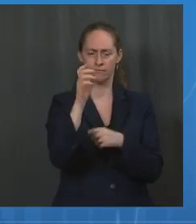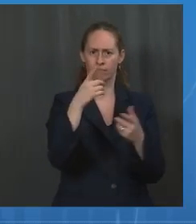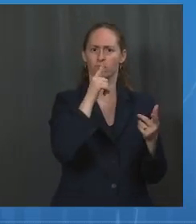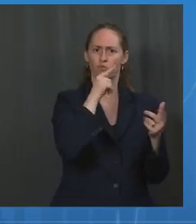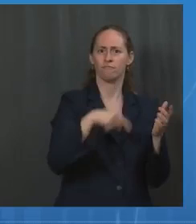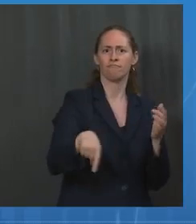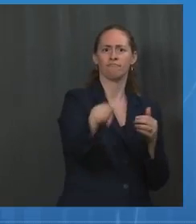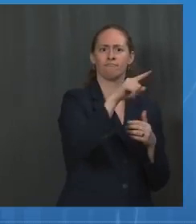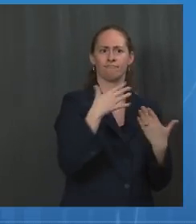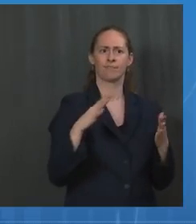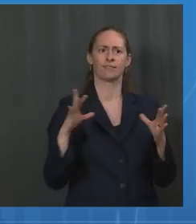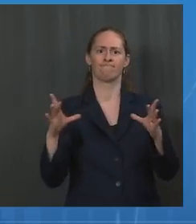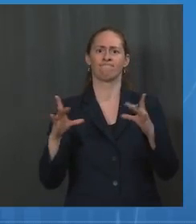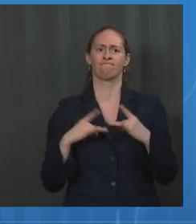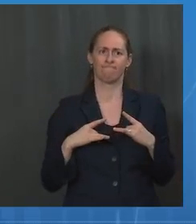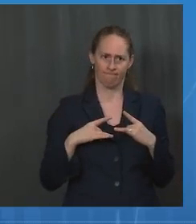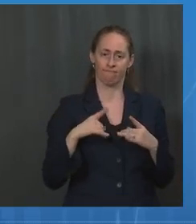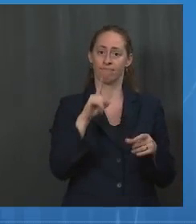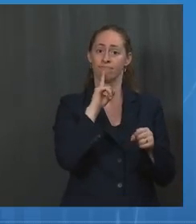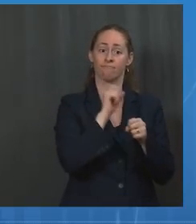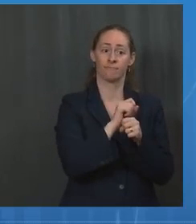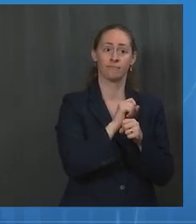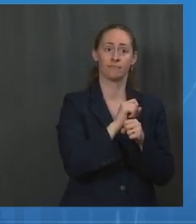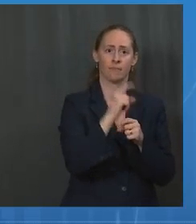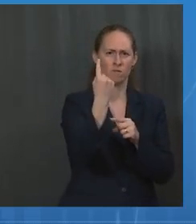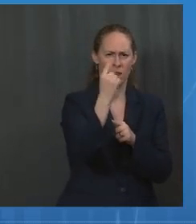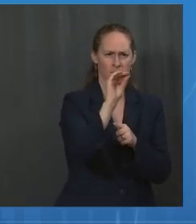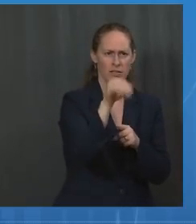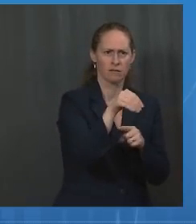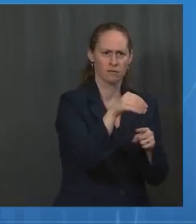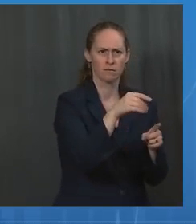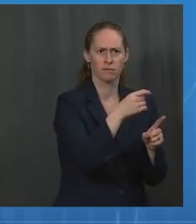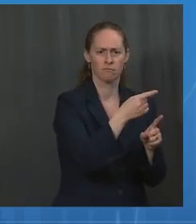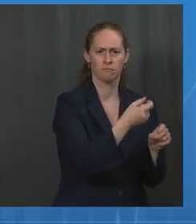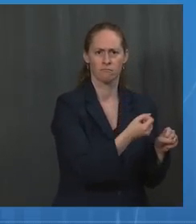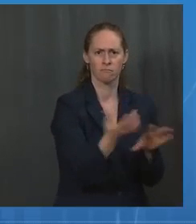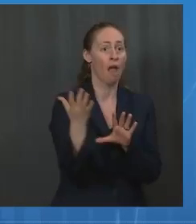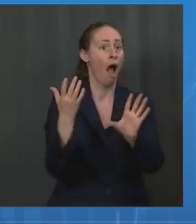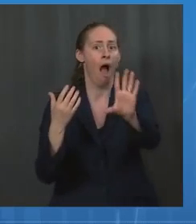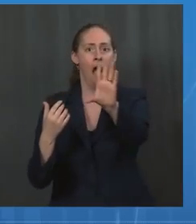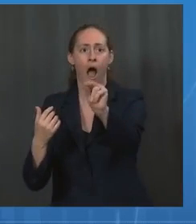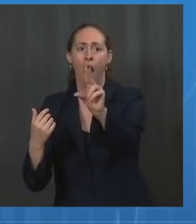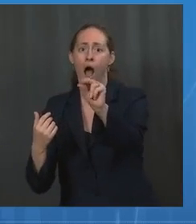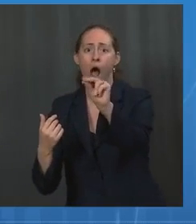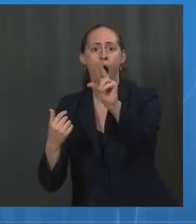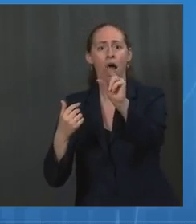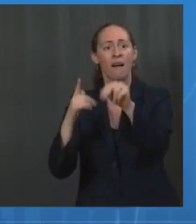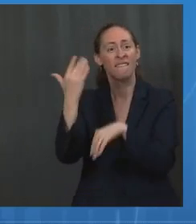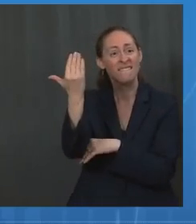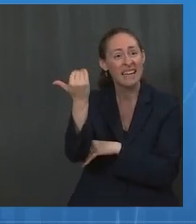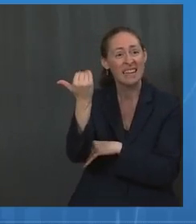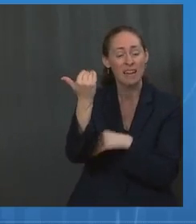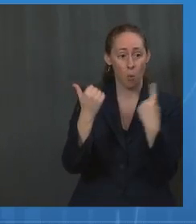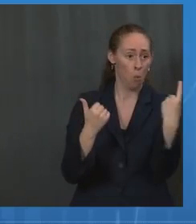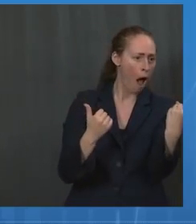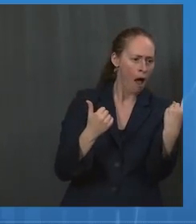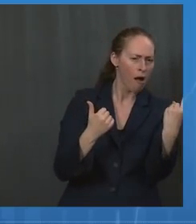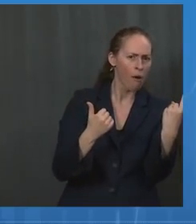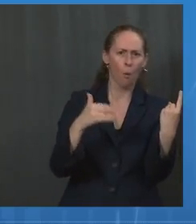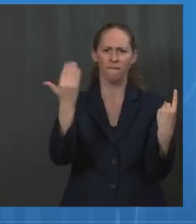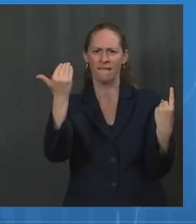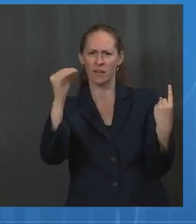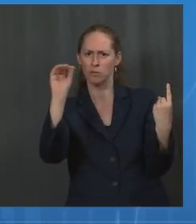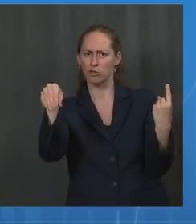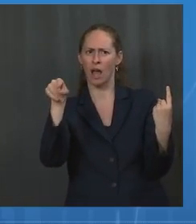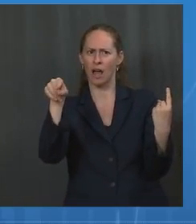in hospitalization, but some hospitals are telling us they're seeing much higher rates, like around 15%. And so I'm wondering if you could offer some perspective on what